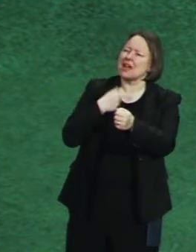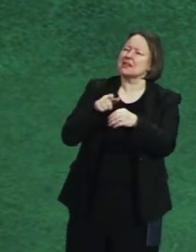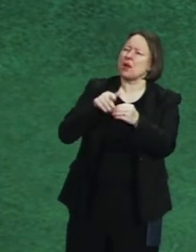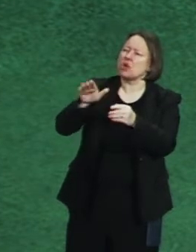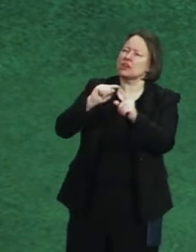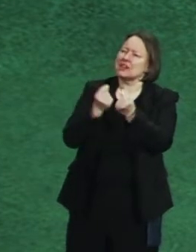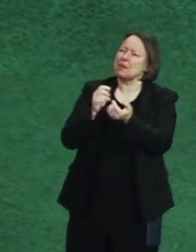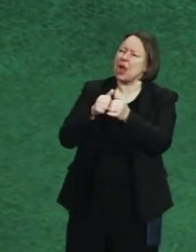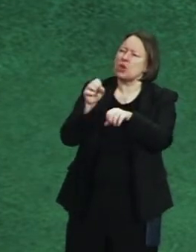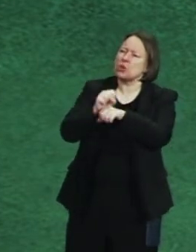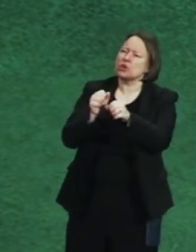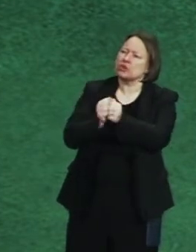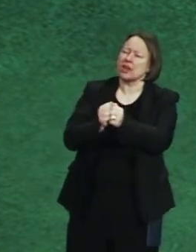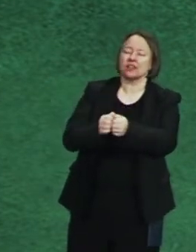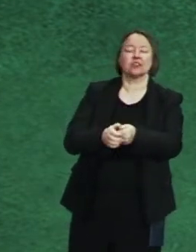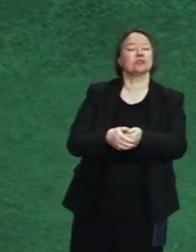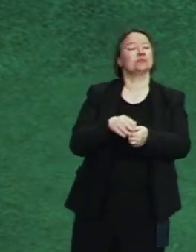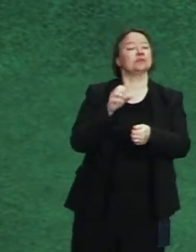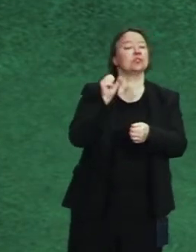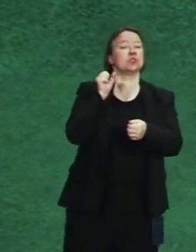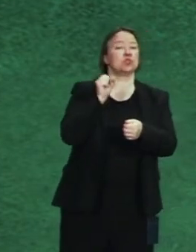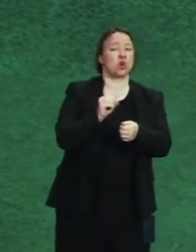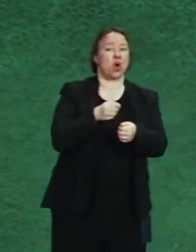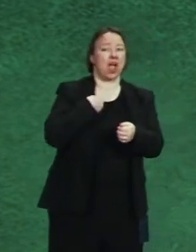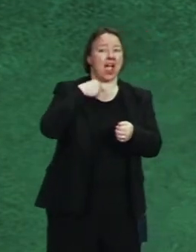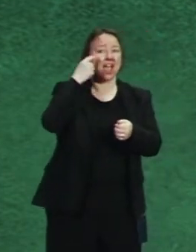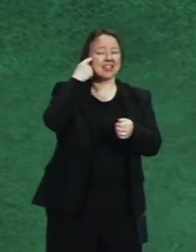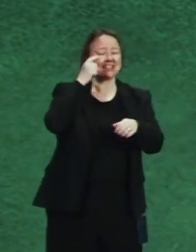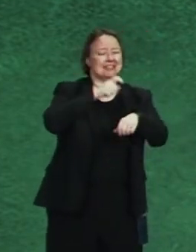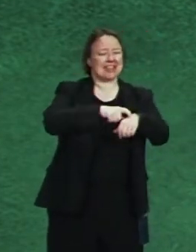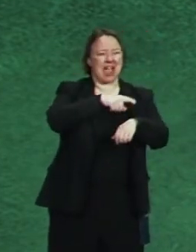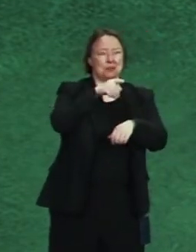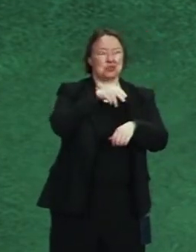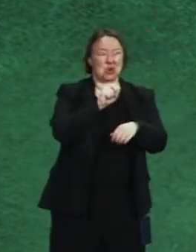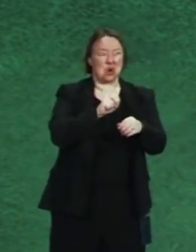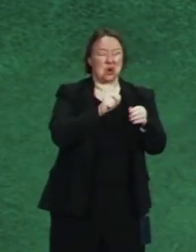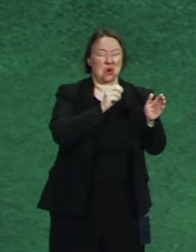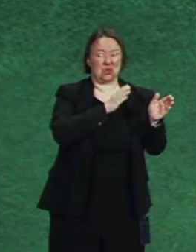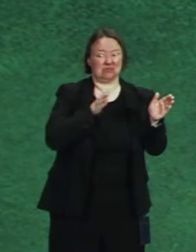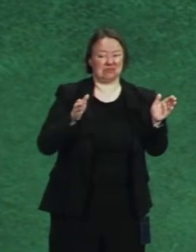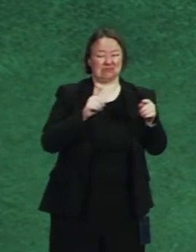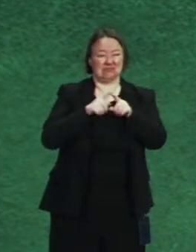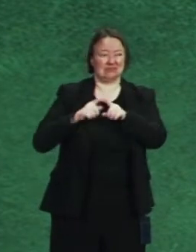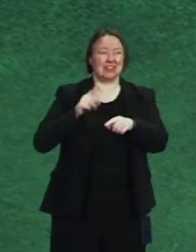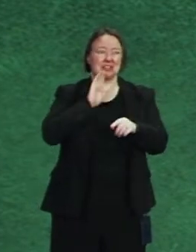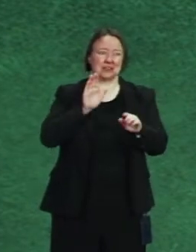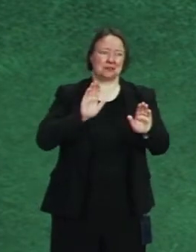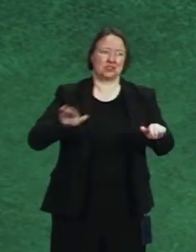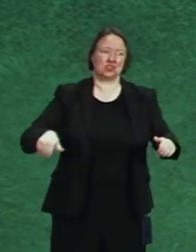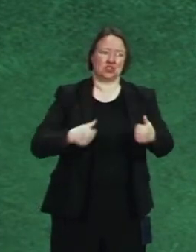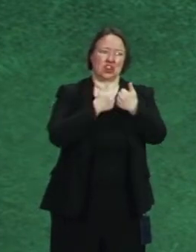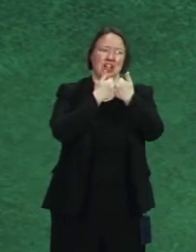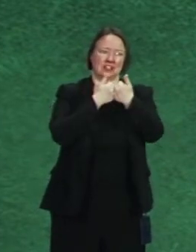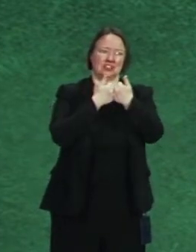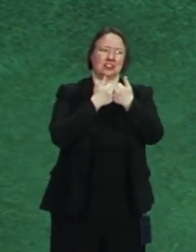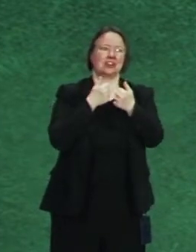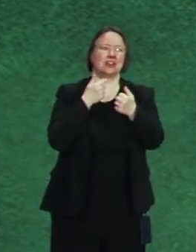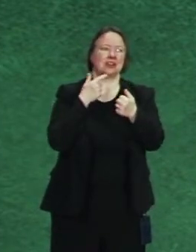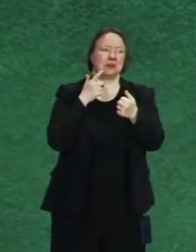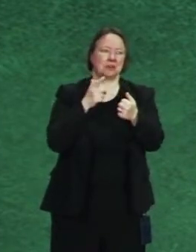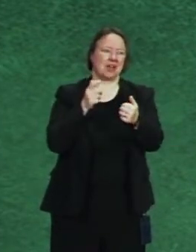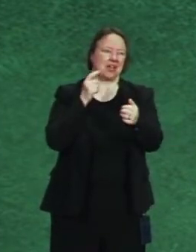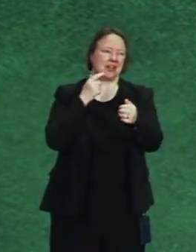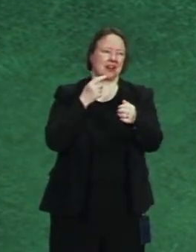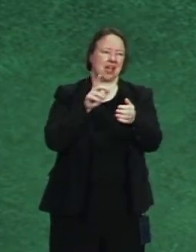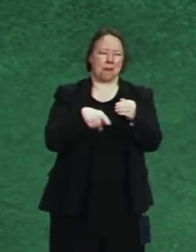worked together. So I think the time zone was one of the greatest challenges that we met. But if there's anything to know about our team,